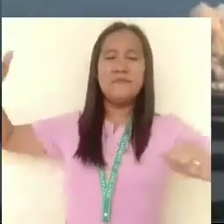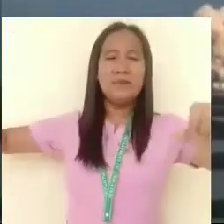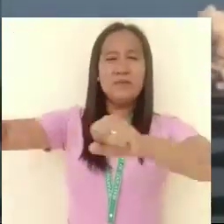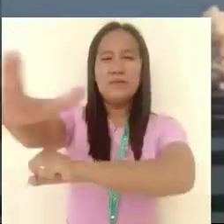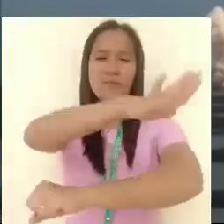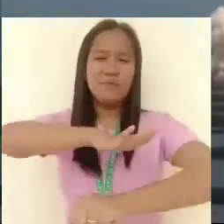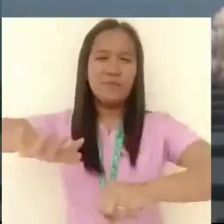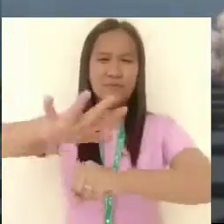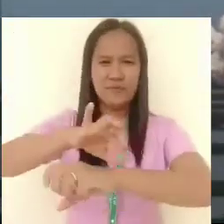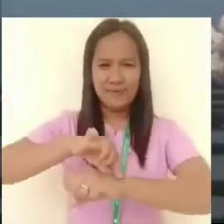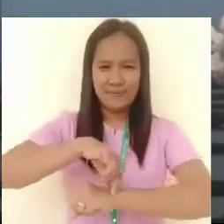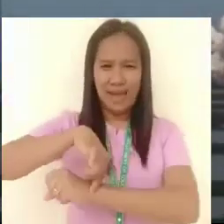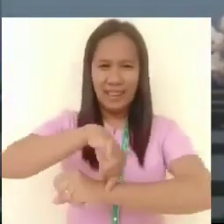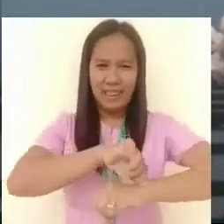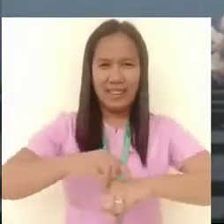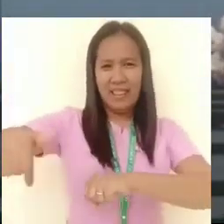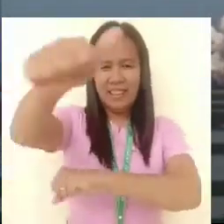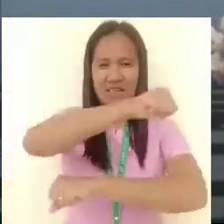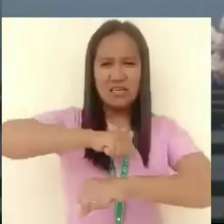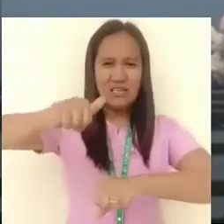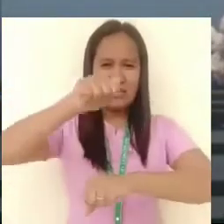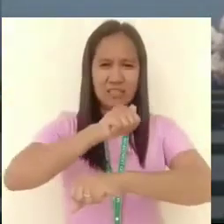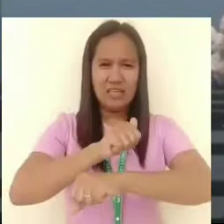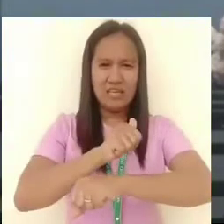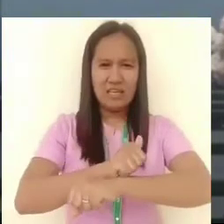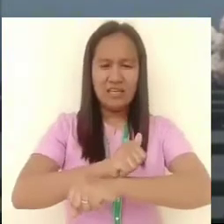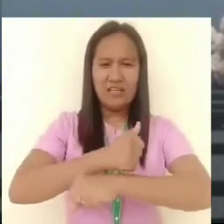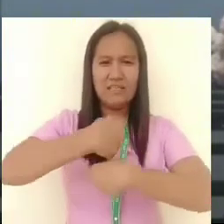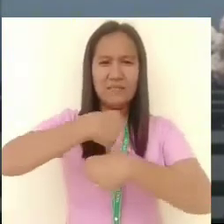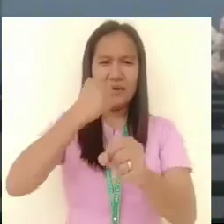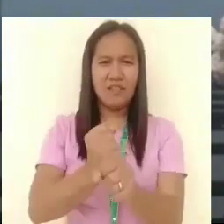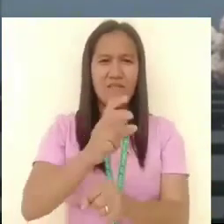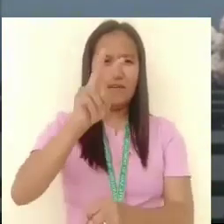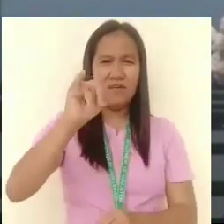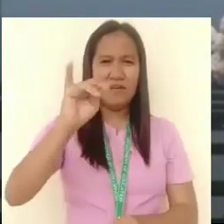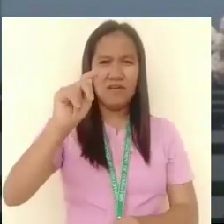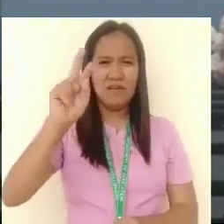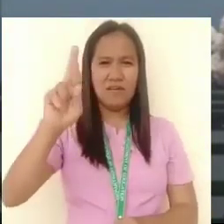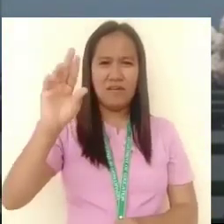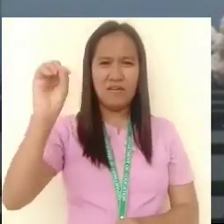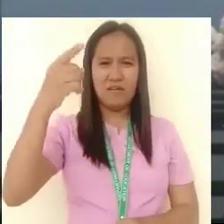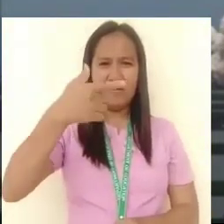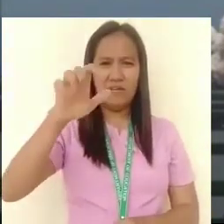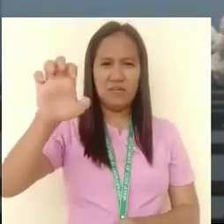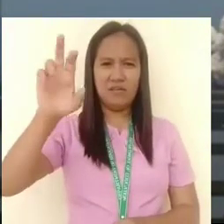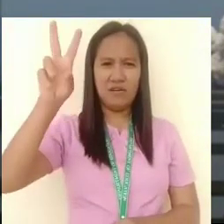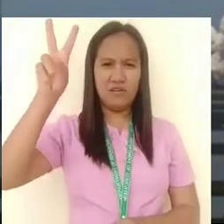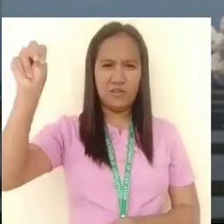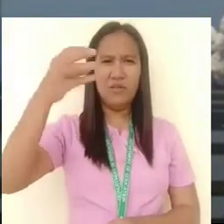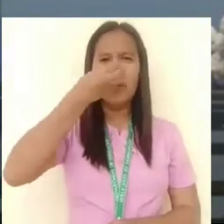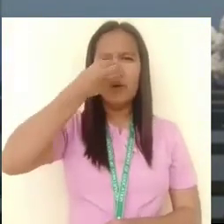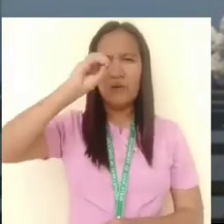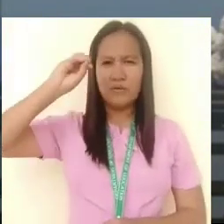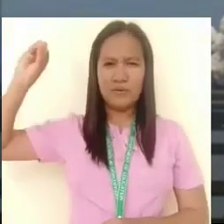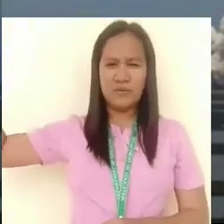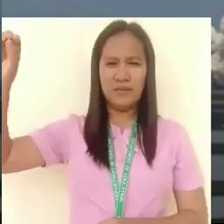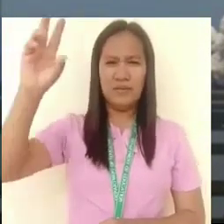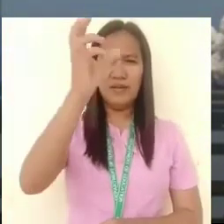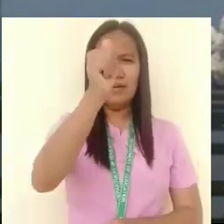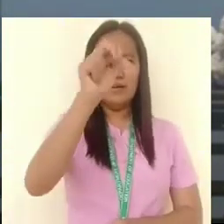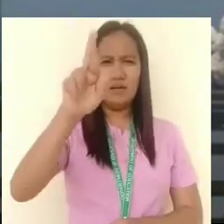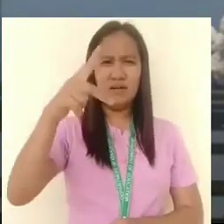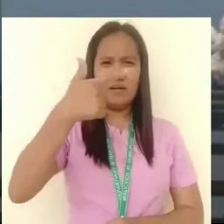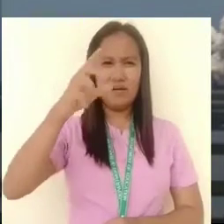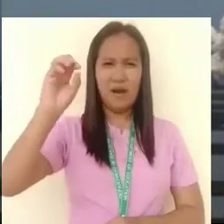atmosphere of the Earth is composed of nitrogen, oxygen, some argon, carbon dioxide,